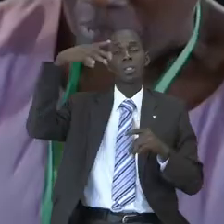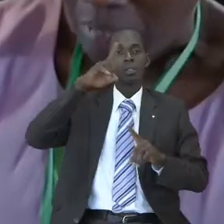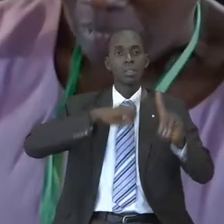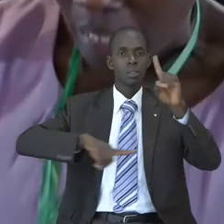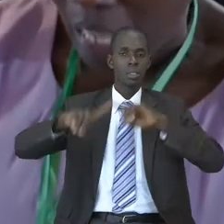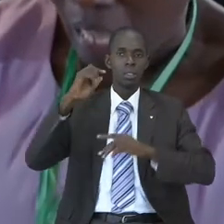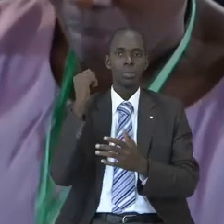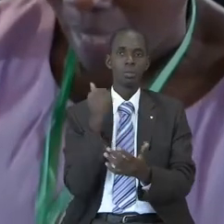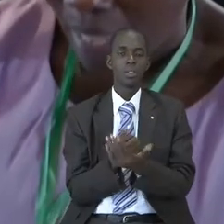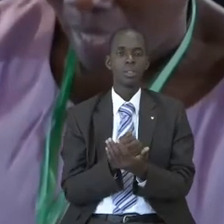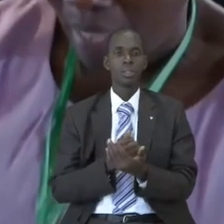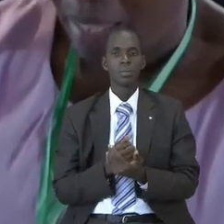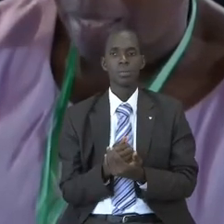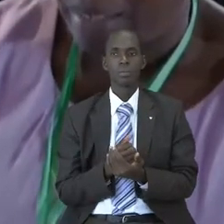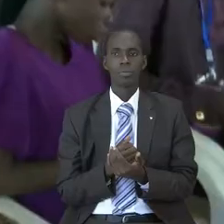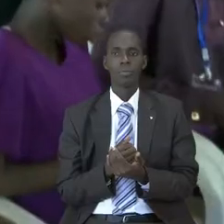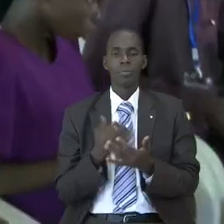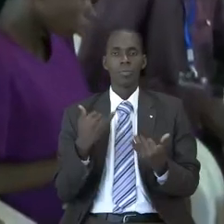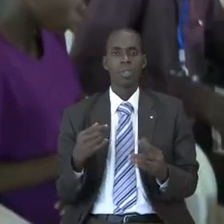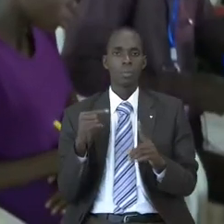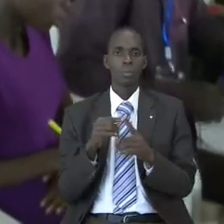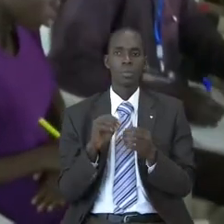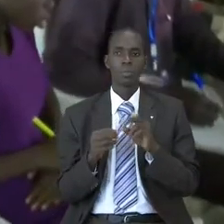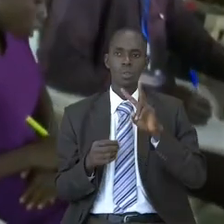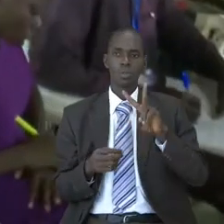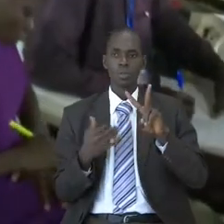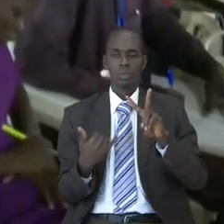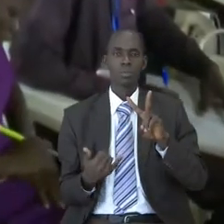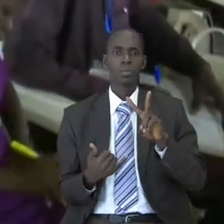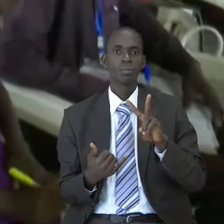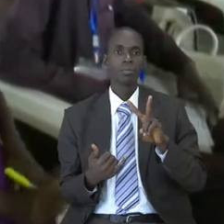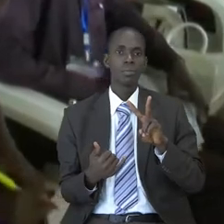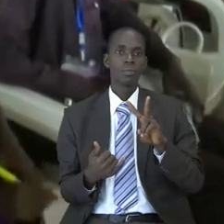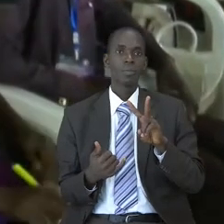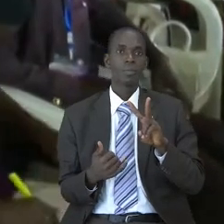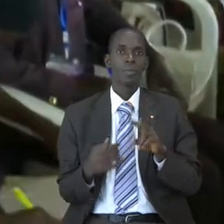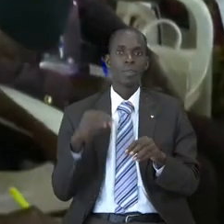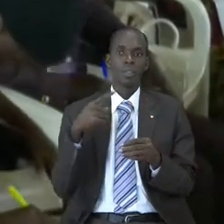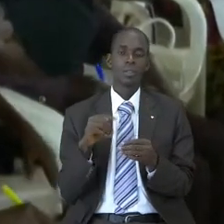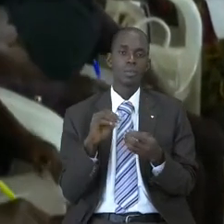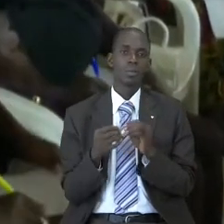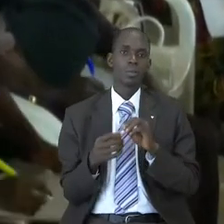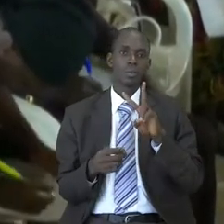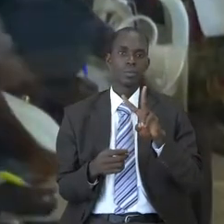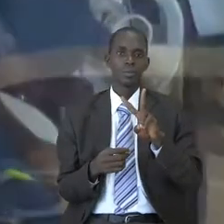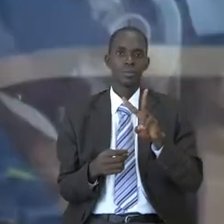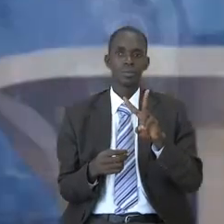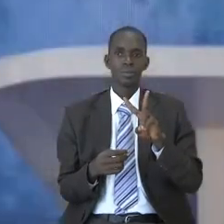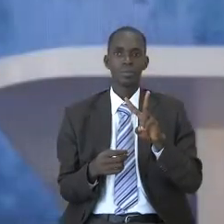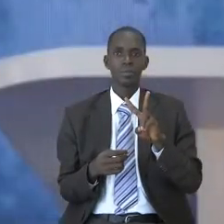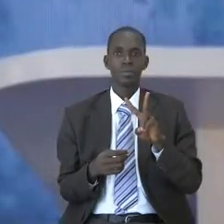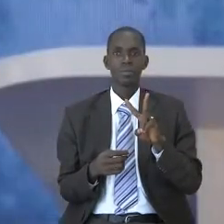said, amen. Amen. We're coming to point number two here. Number two here, the indispensable purity